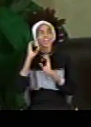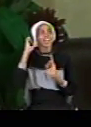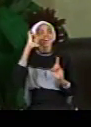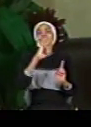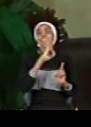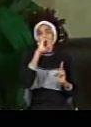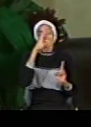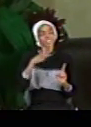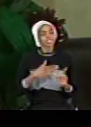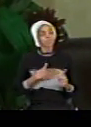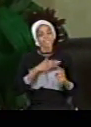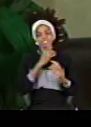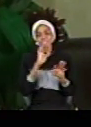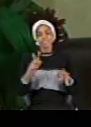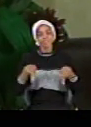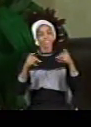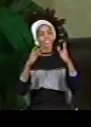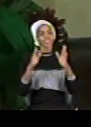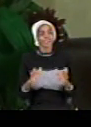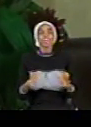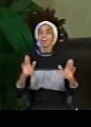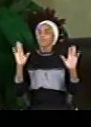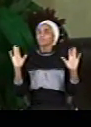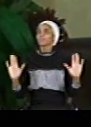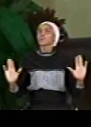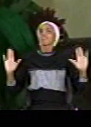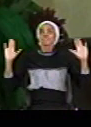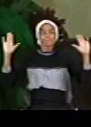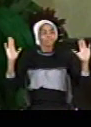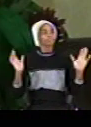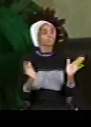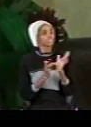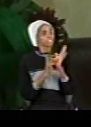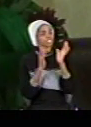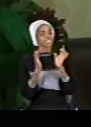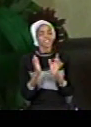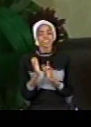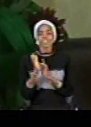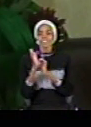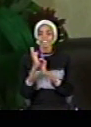Oh, he is my provider.